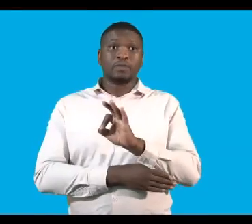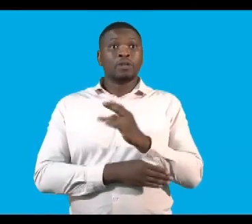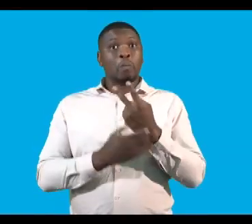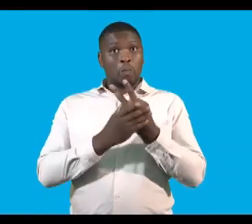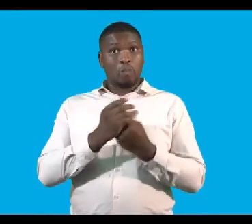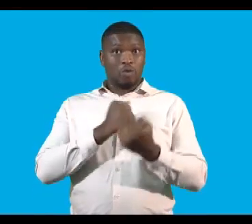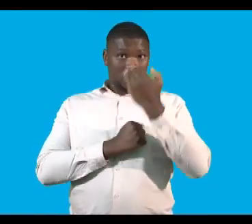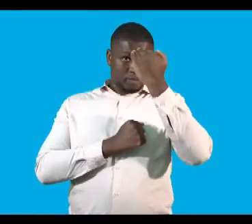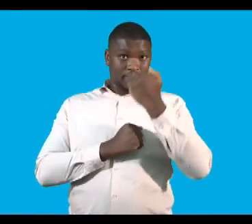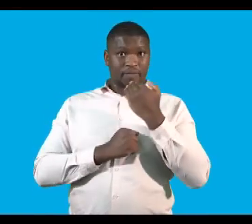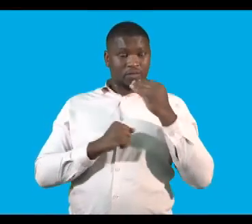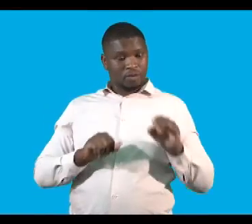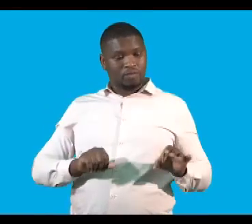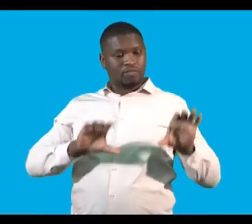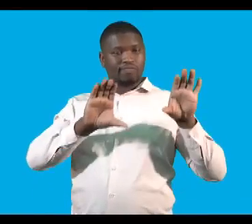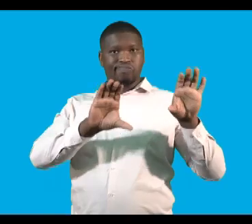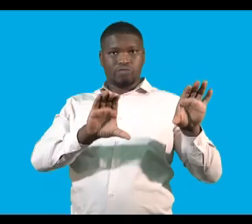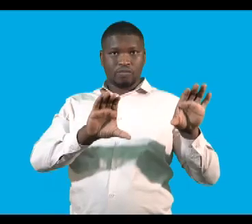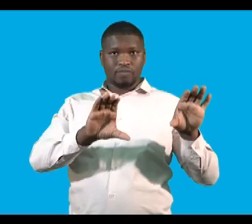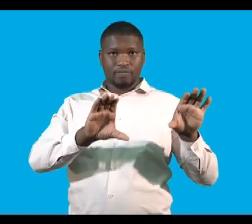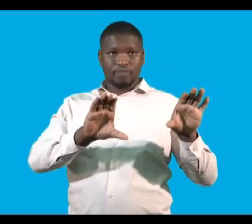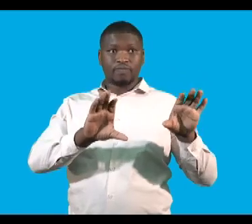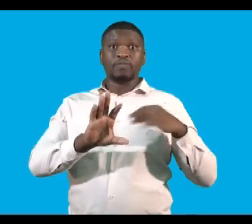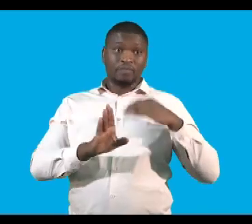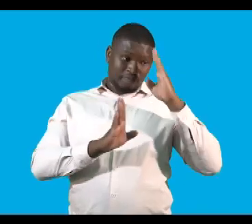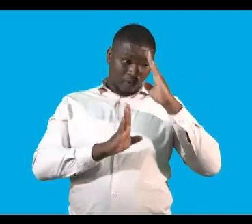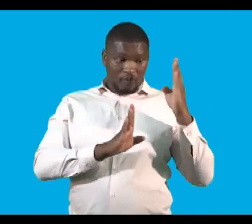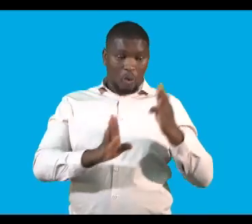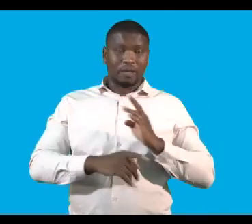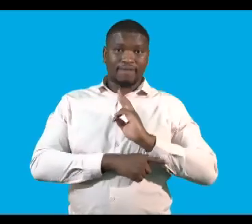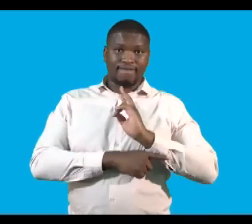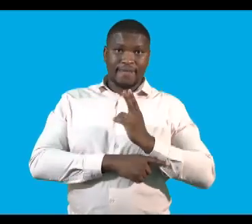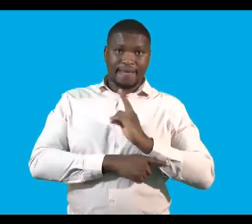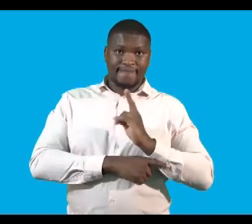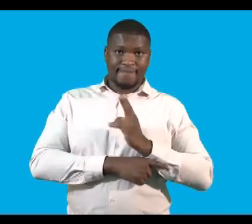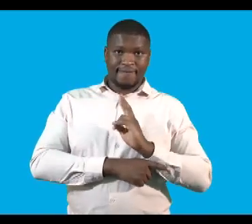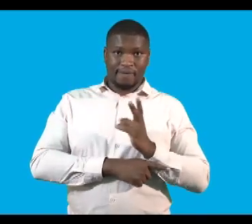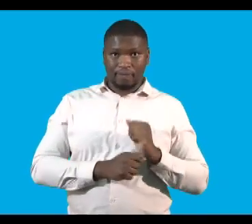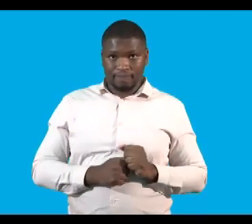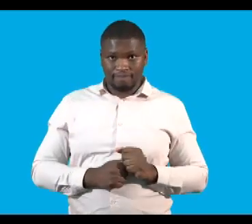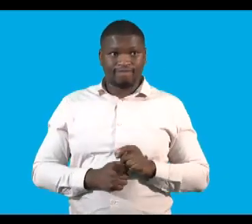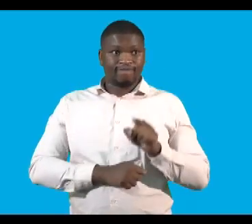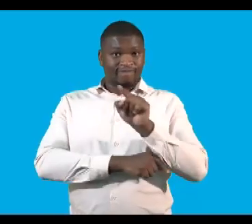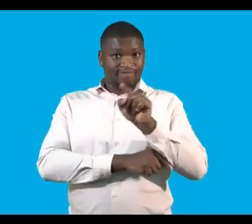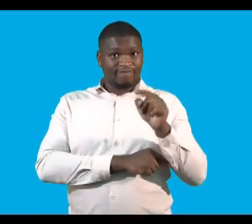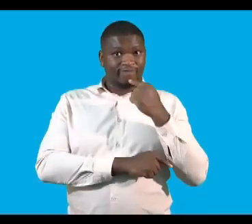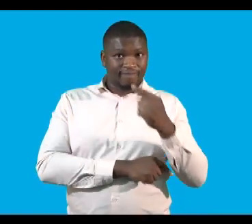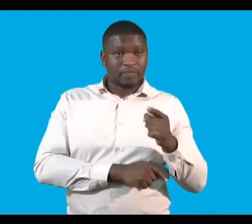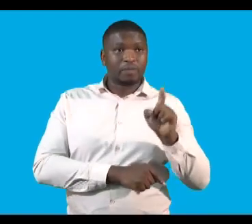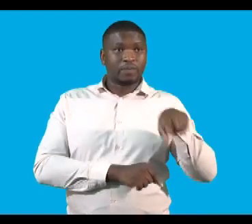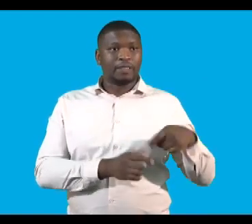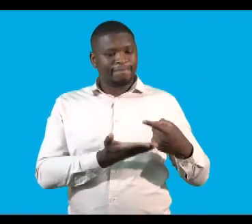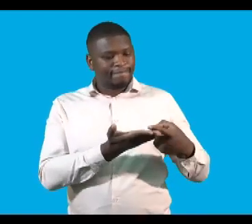those frames with close reference to the verbal cues, so the written words. In these frames, discuss